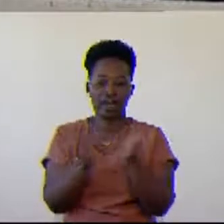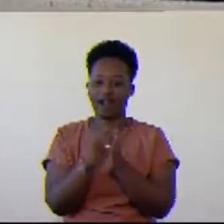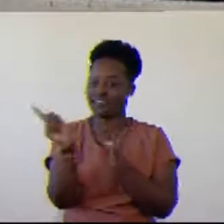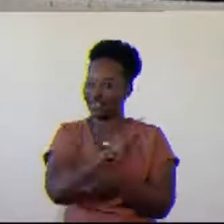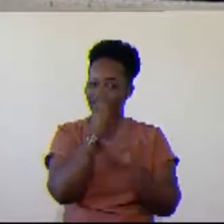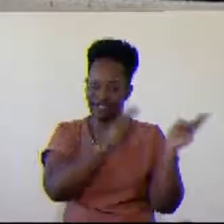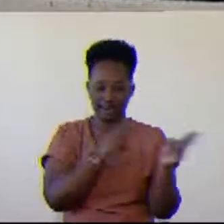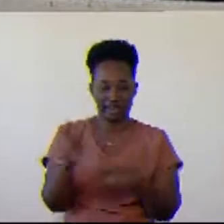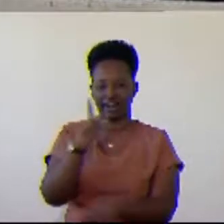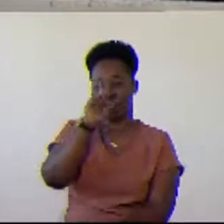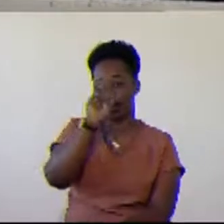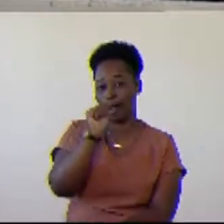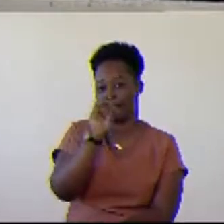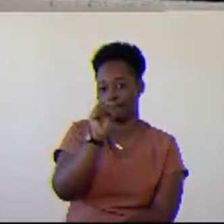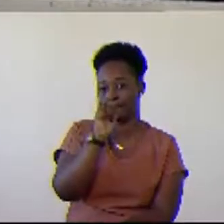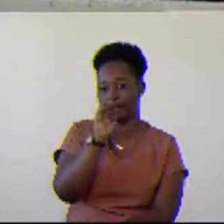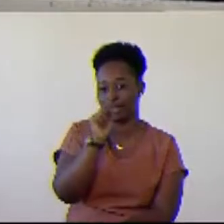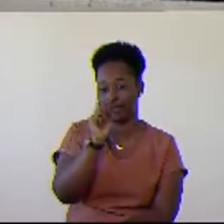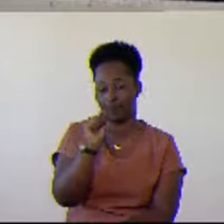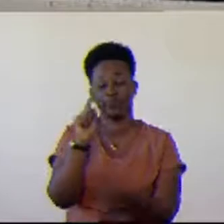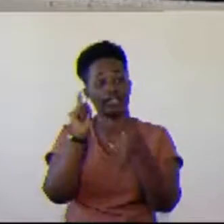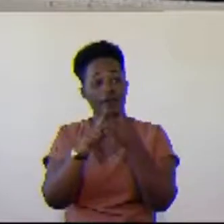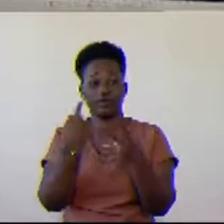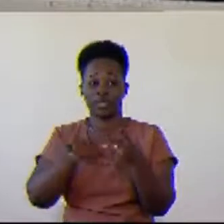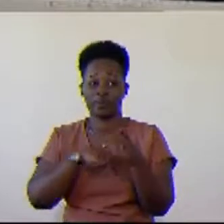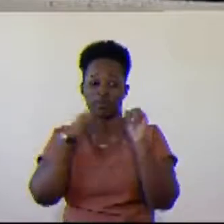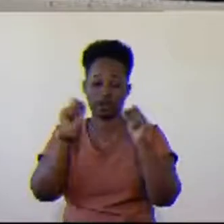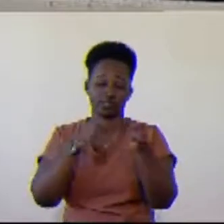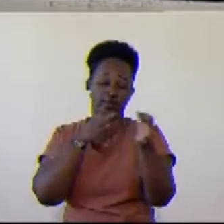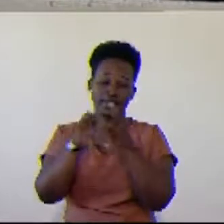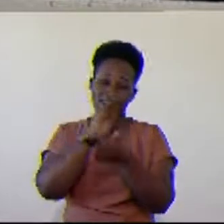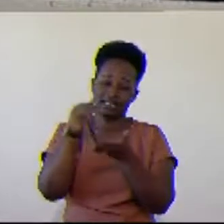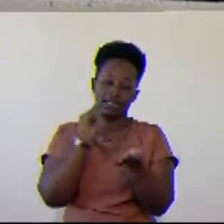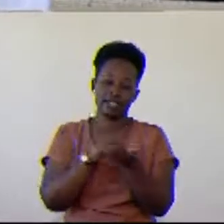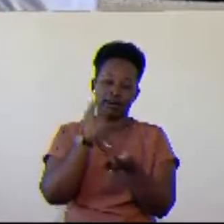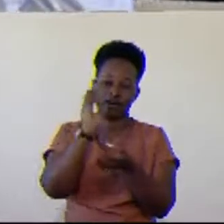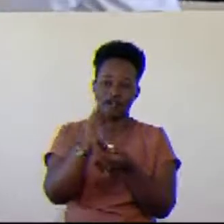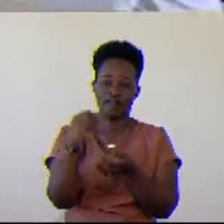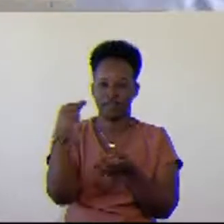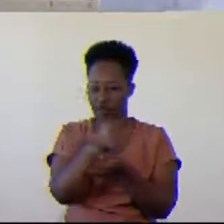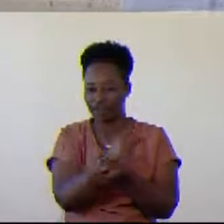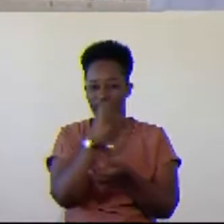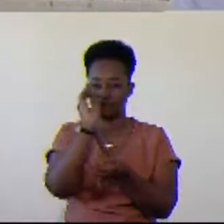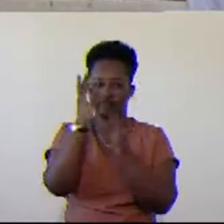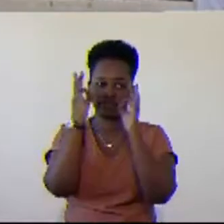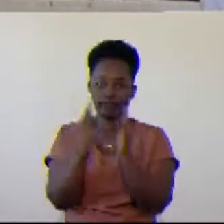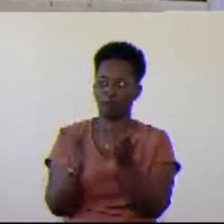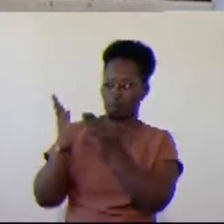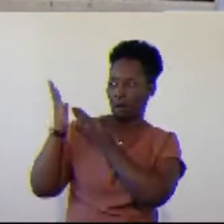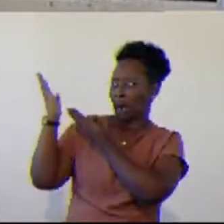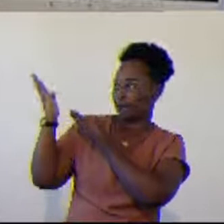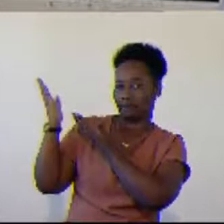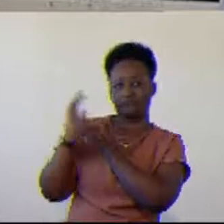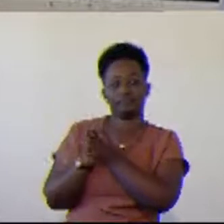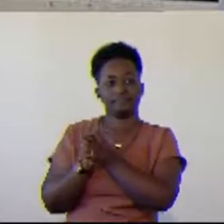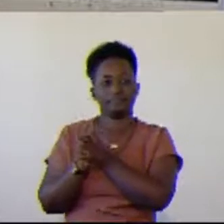to do that. We have also been able to define center of gravity of a body. It is right here, center of